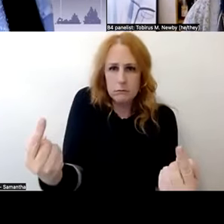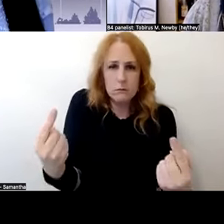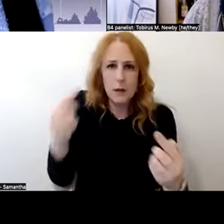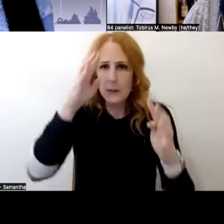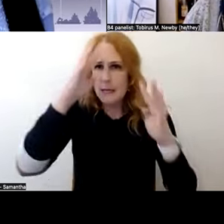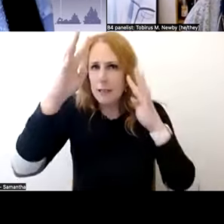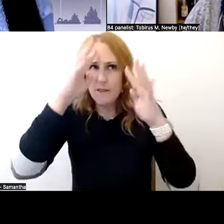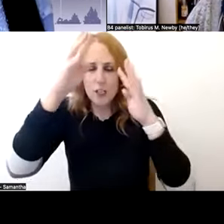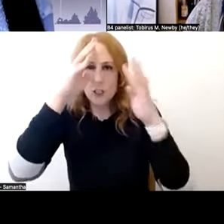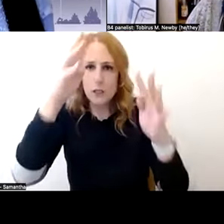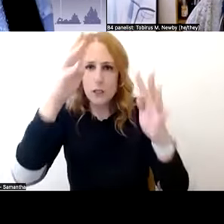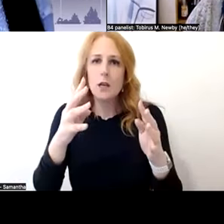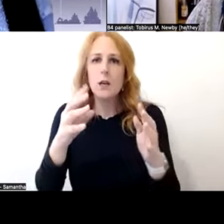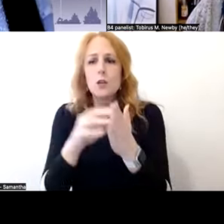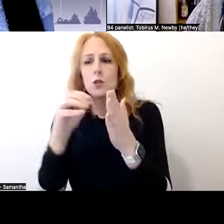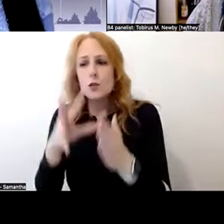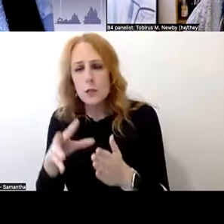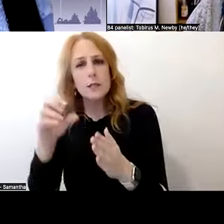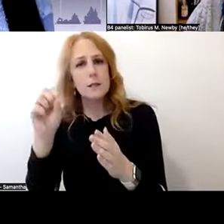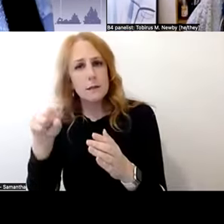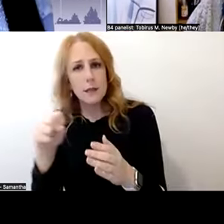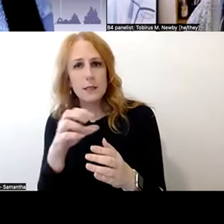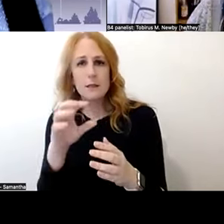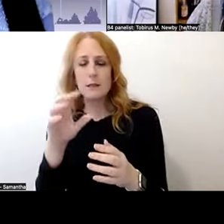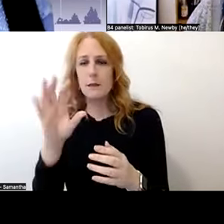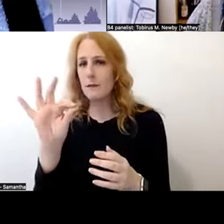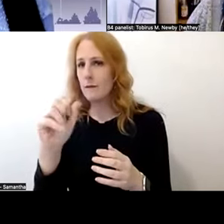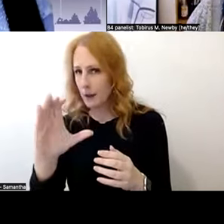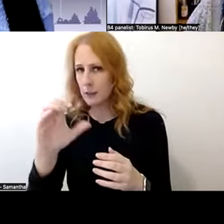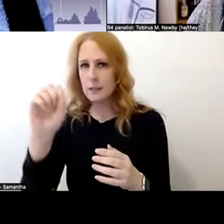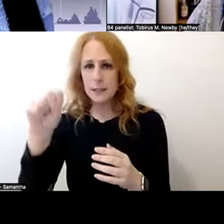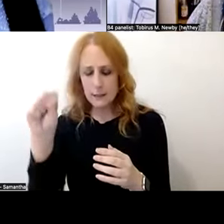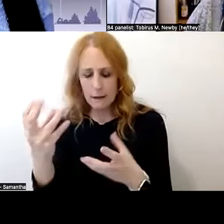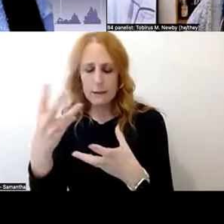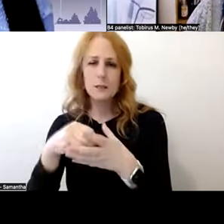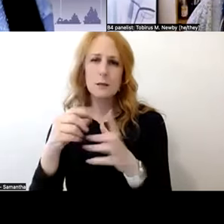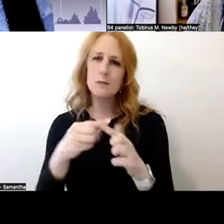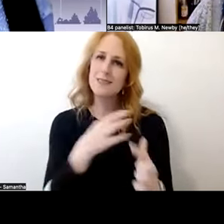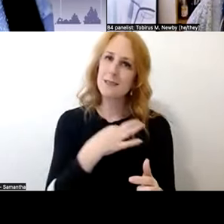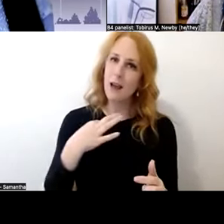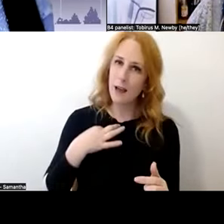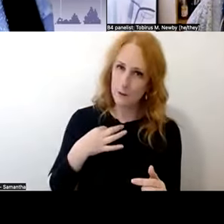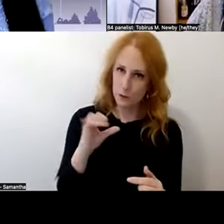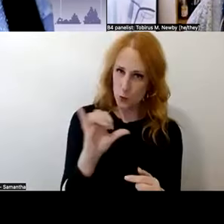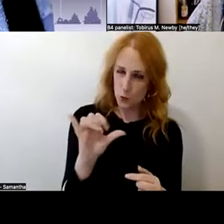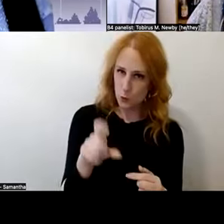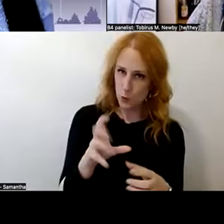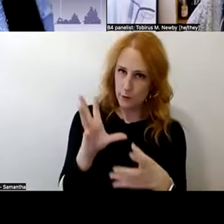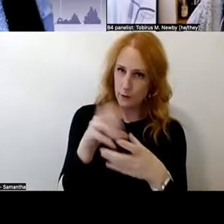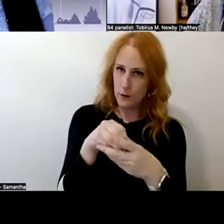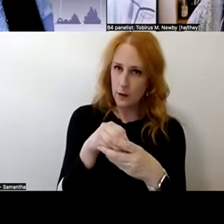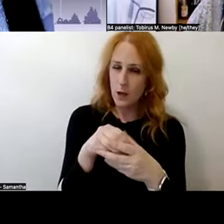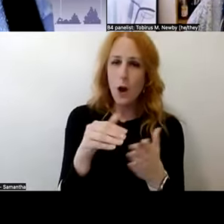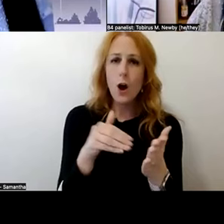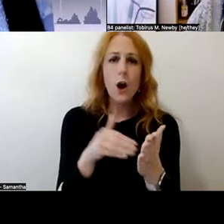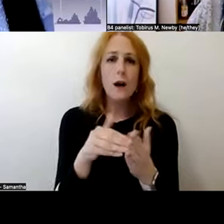also staff. This is a campus that has incredible staff who have been doing deep and hard work for a long time and are often unrecognized.